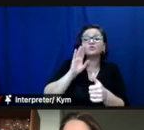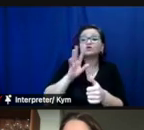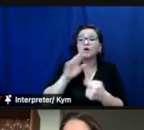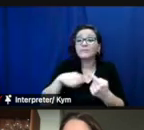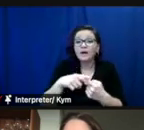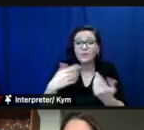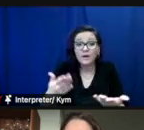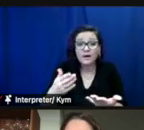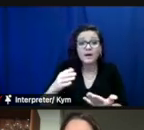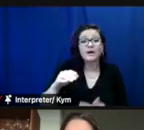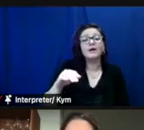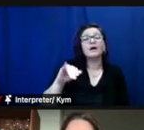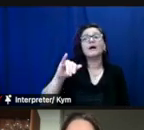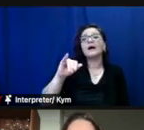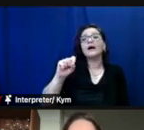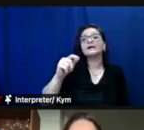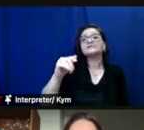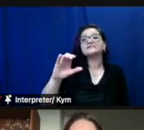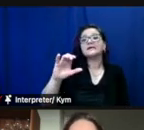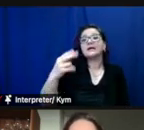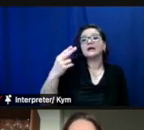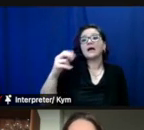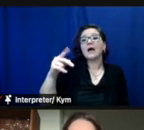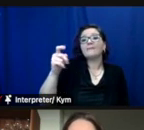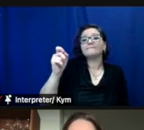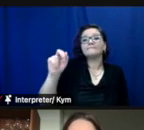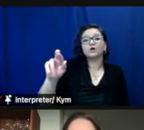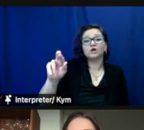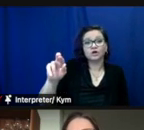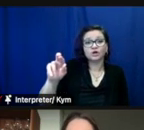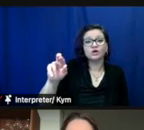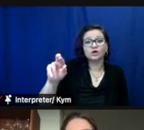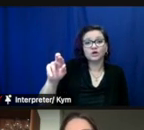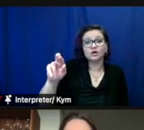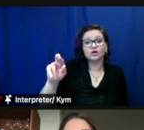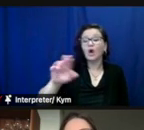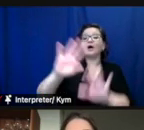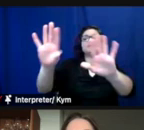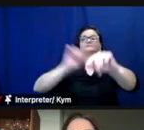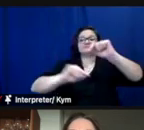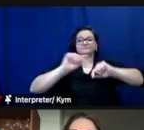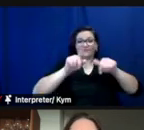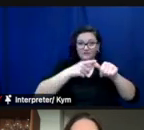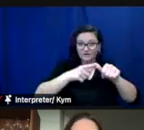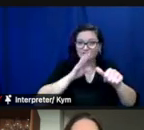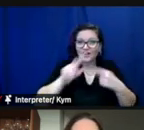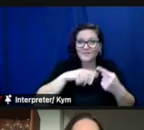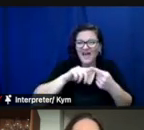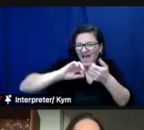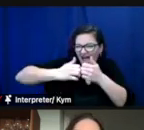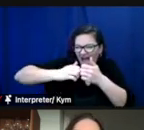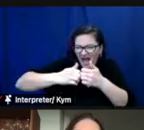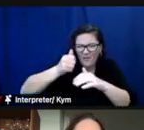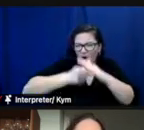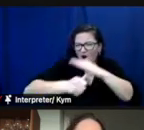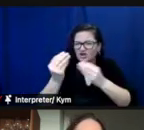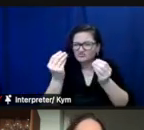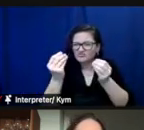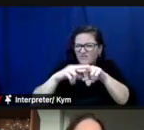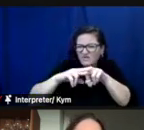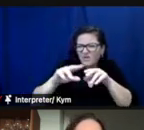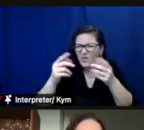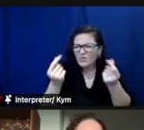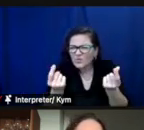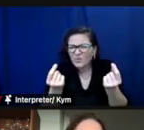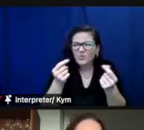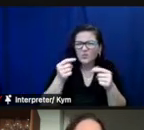named Isaac Hopper. So Greg, get to the, first we'll talk about the kind of how it worked, all right? So as you see all the